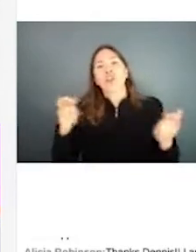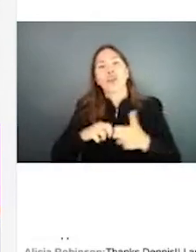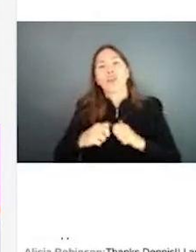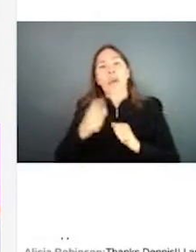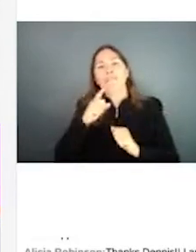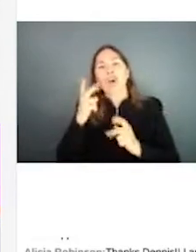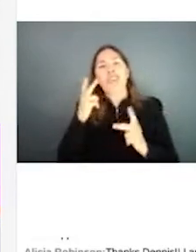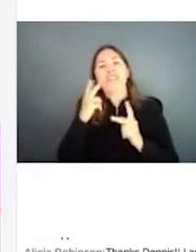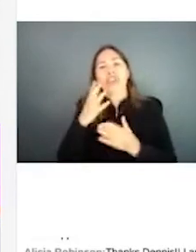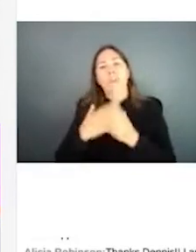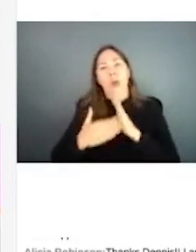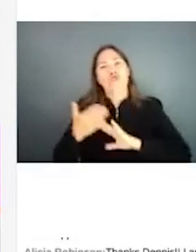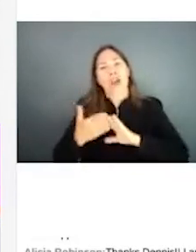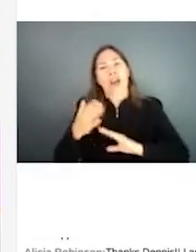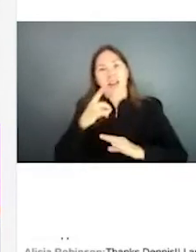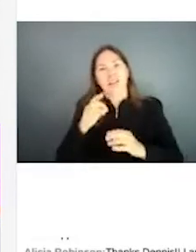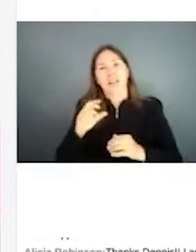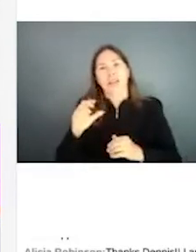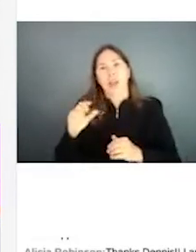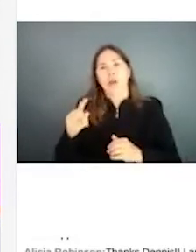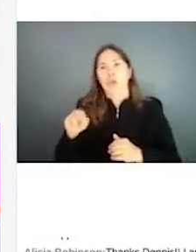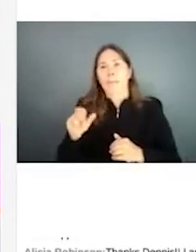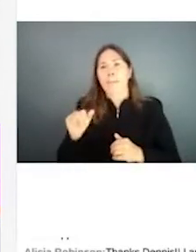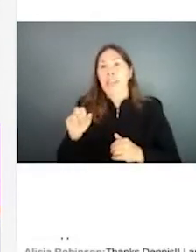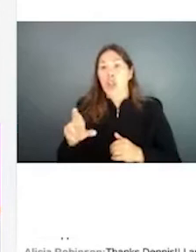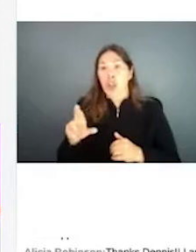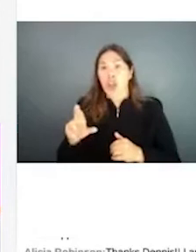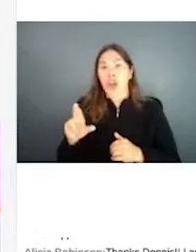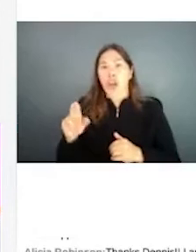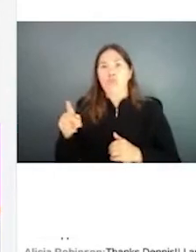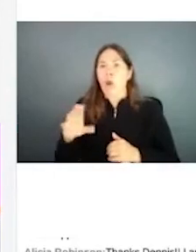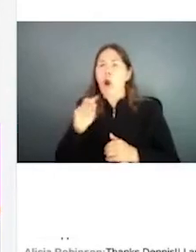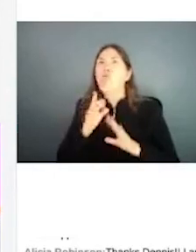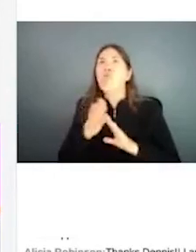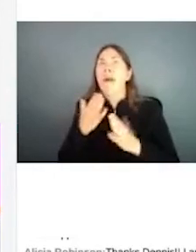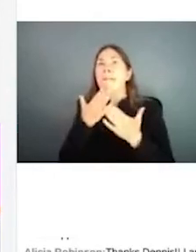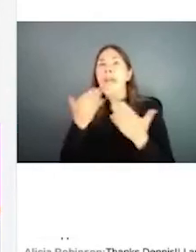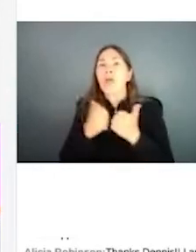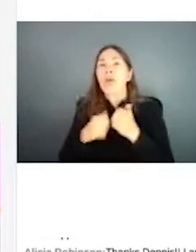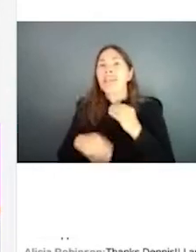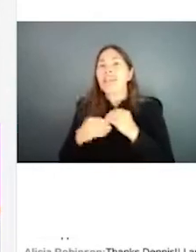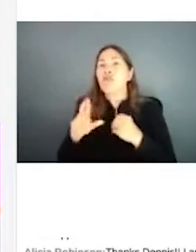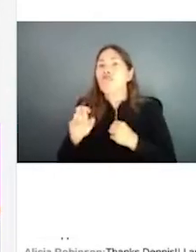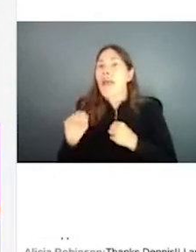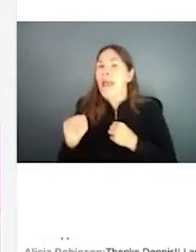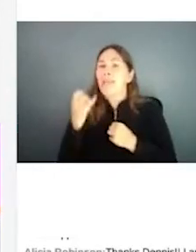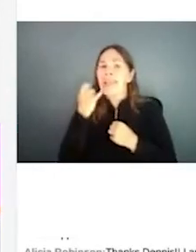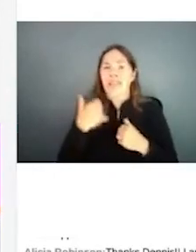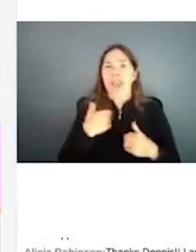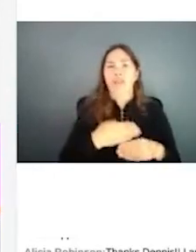visual, Adobe Premiere Pro runs so much better with that additional RAM. So if you are getting a Windows